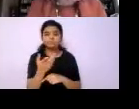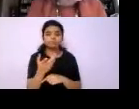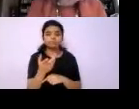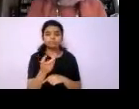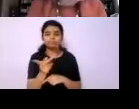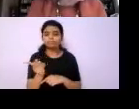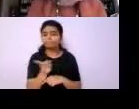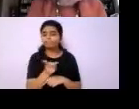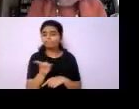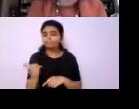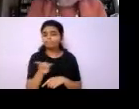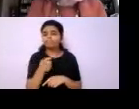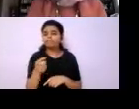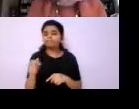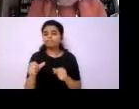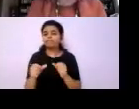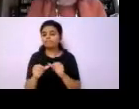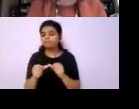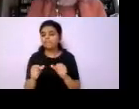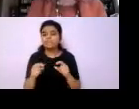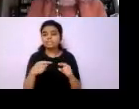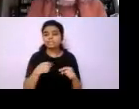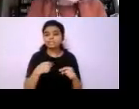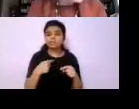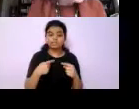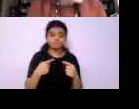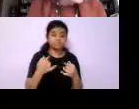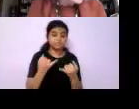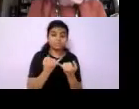the agency of dependent and disabled,